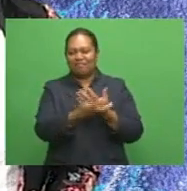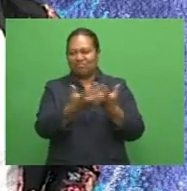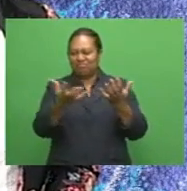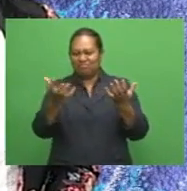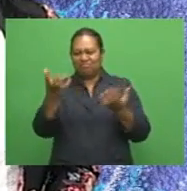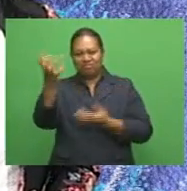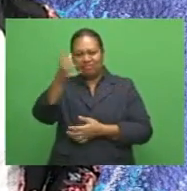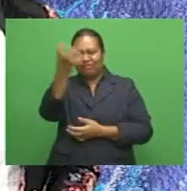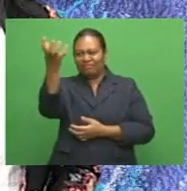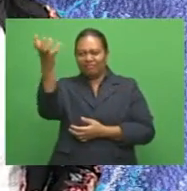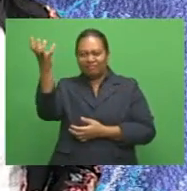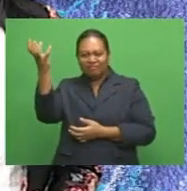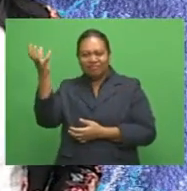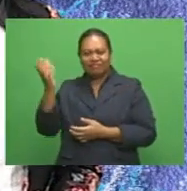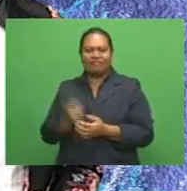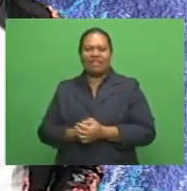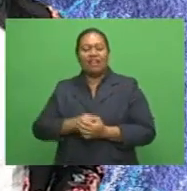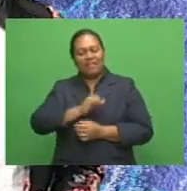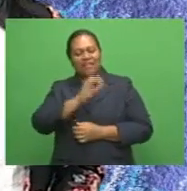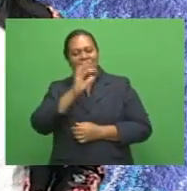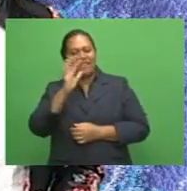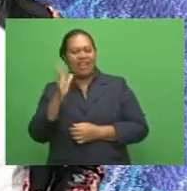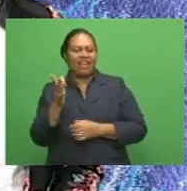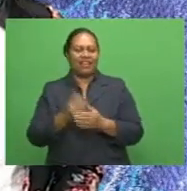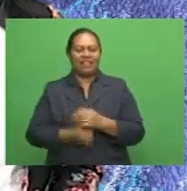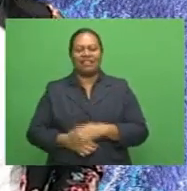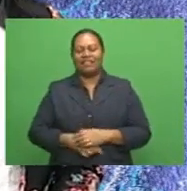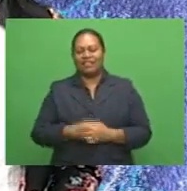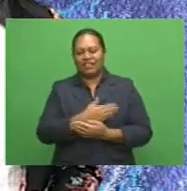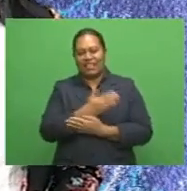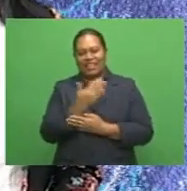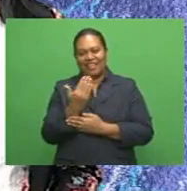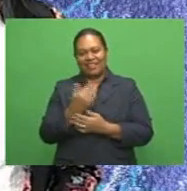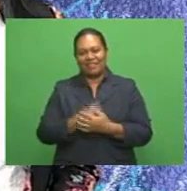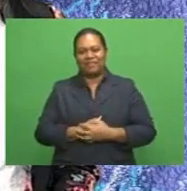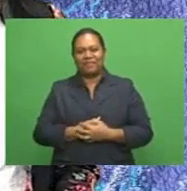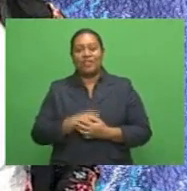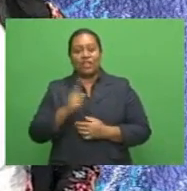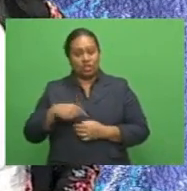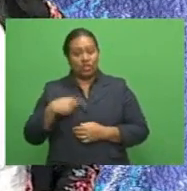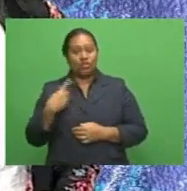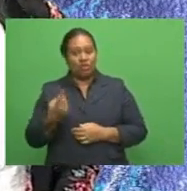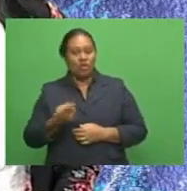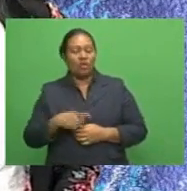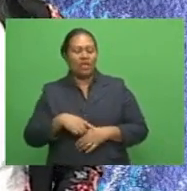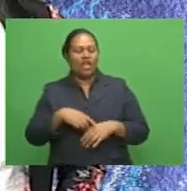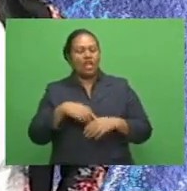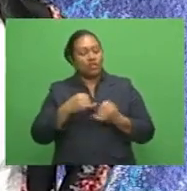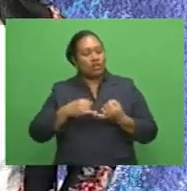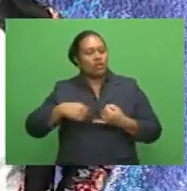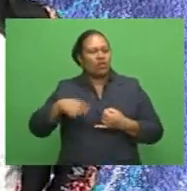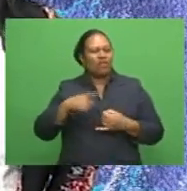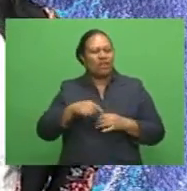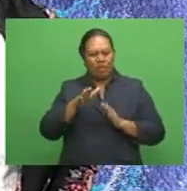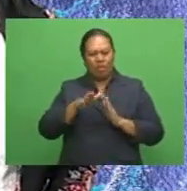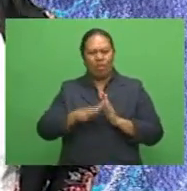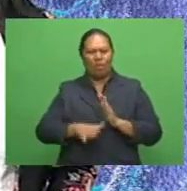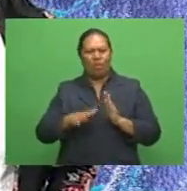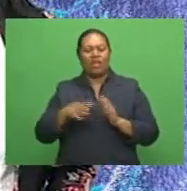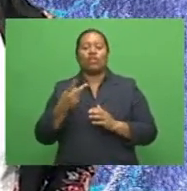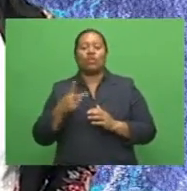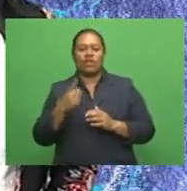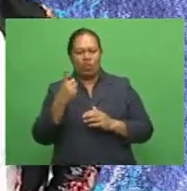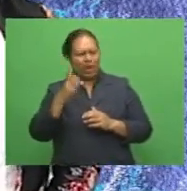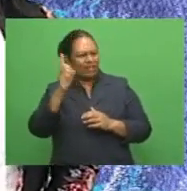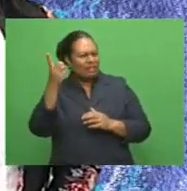Other than that, it will be fine by daybreak. Tomorrow's temps, Suva will be cool with lows of 21